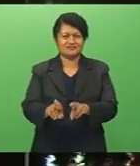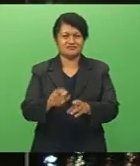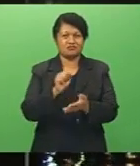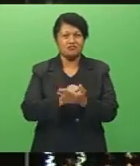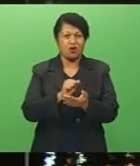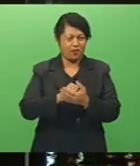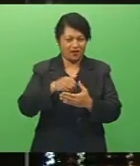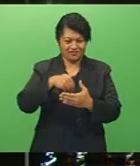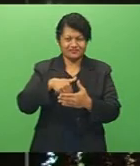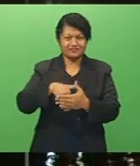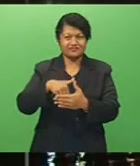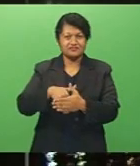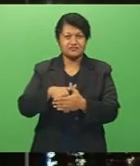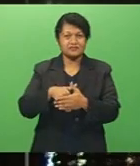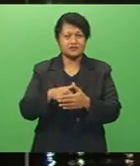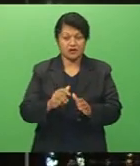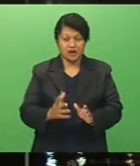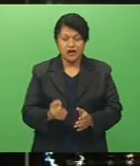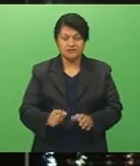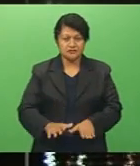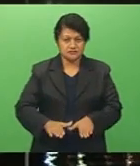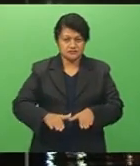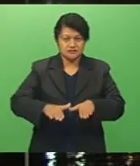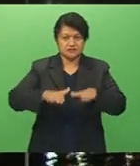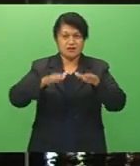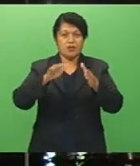out to address flooding and ensure proper